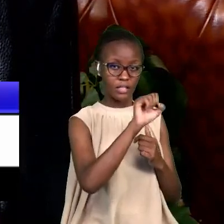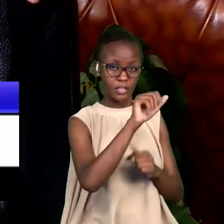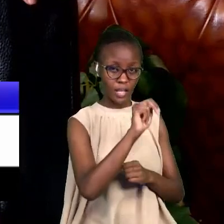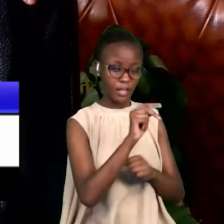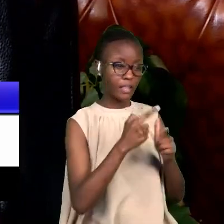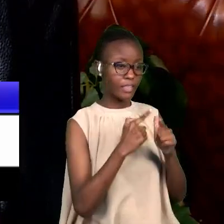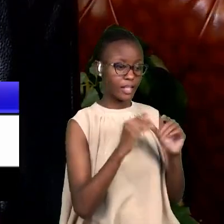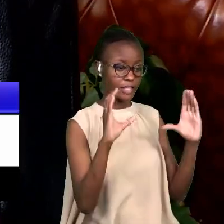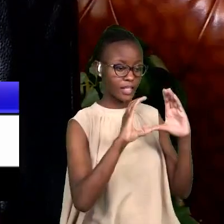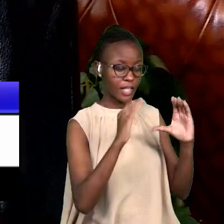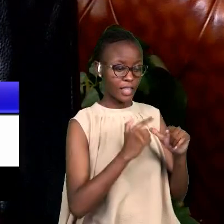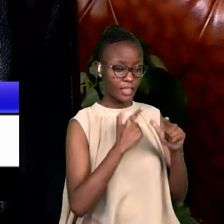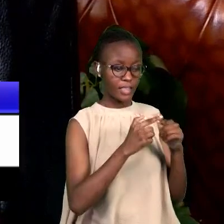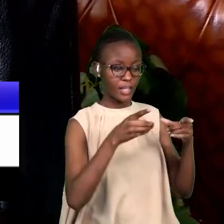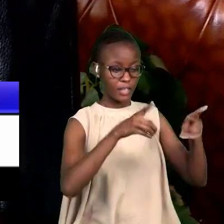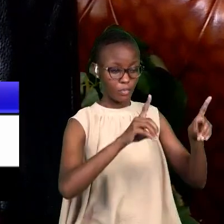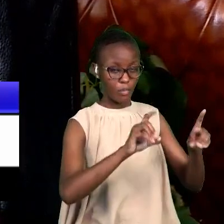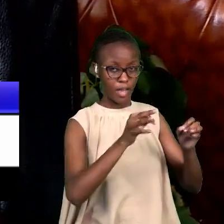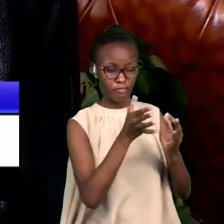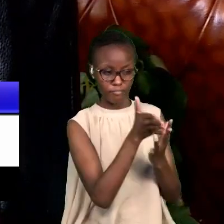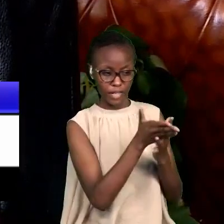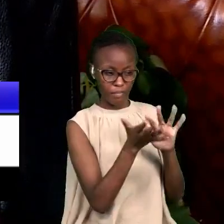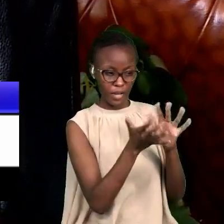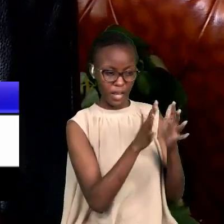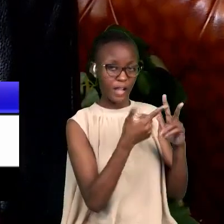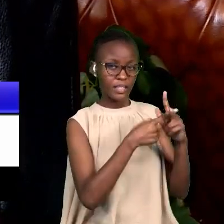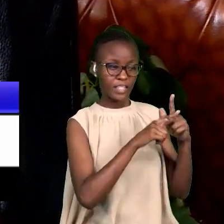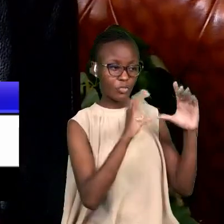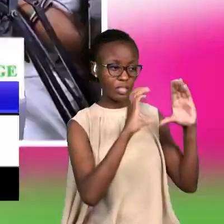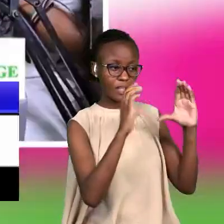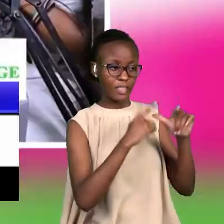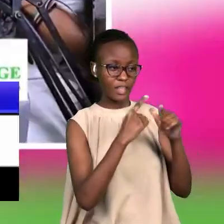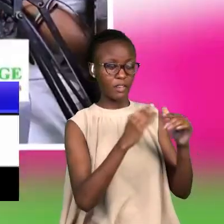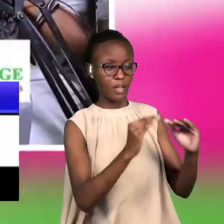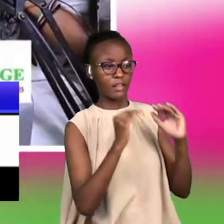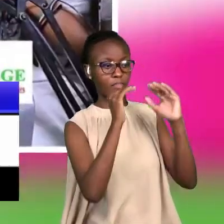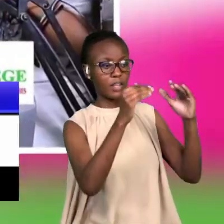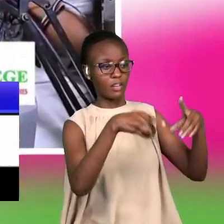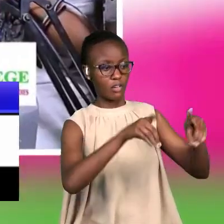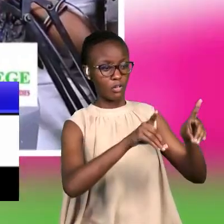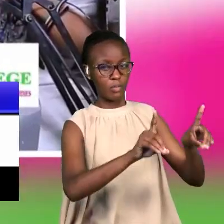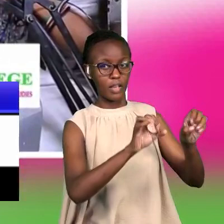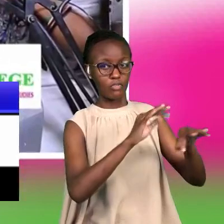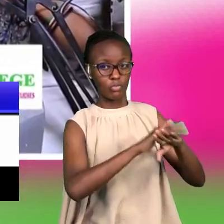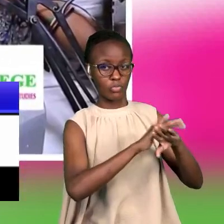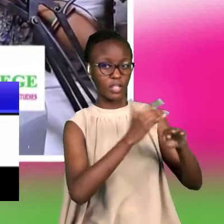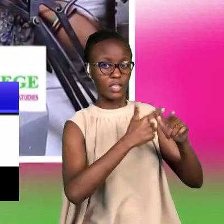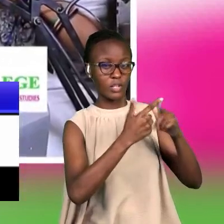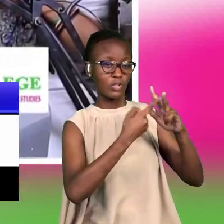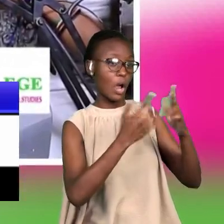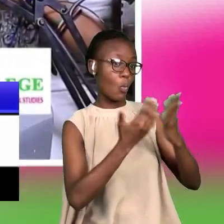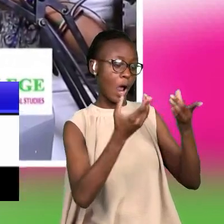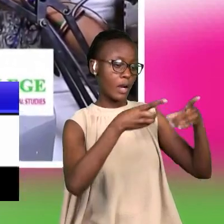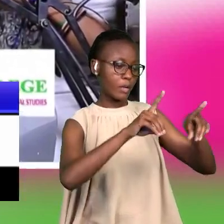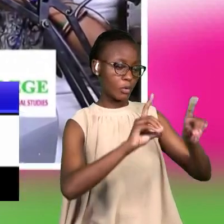certificate, then go to... If your grades are mid-level, you start with certificate. If you have good grades, you can come and start with a diploma. The second